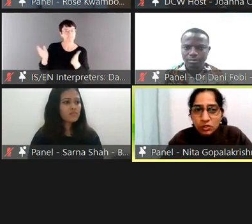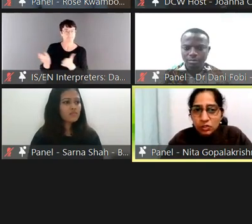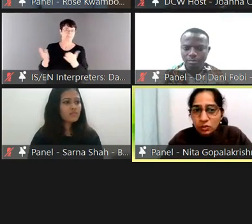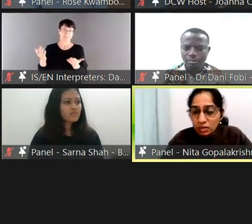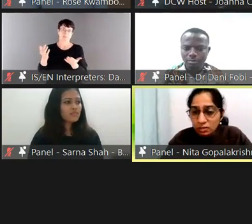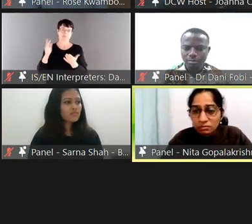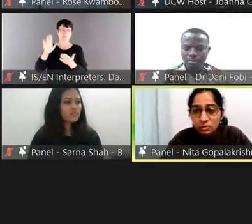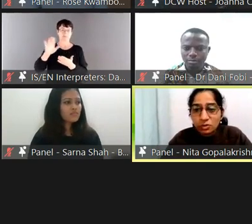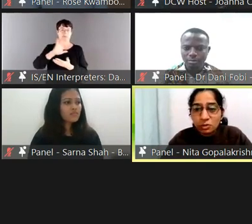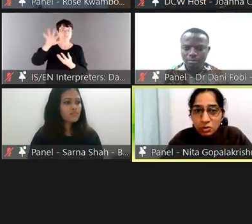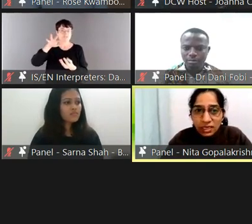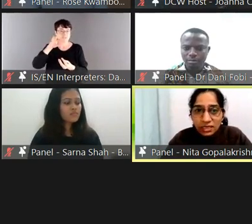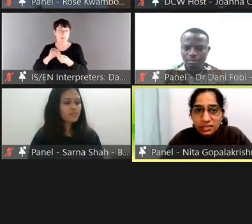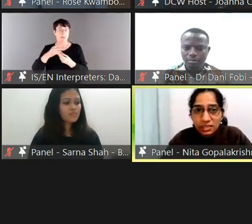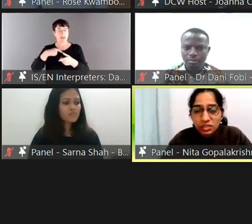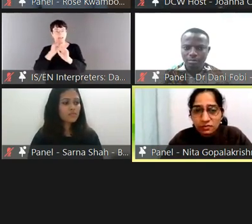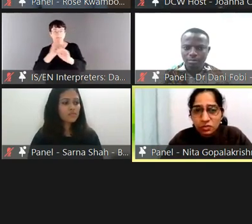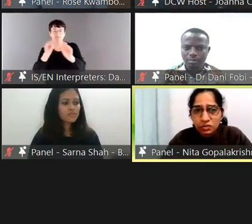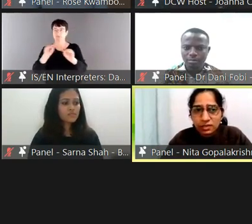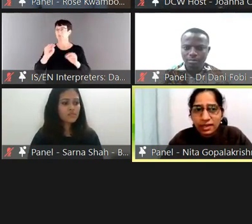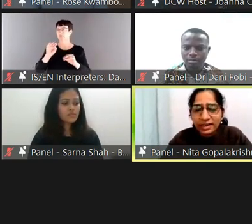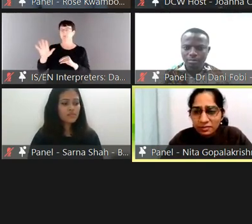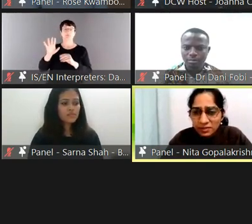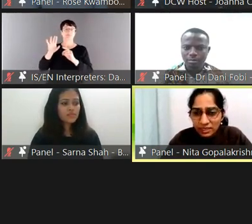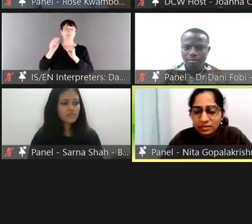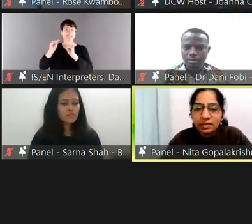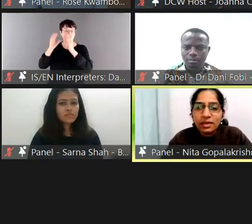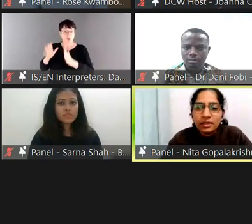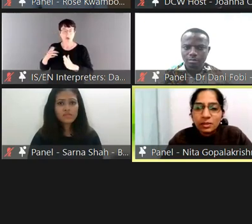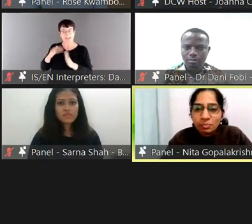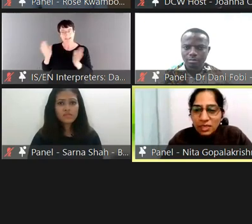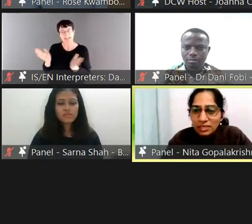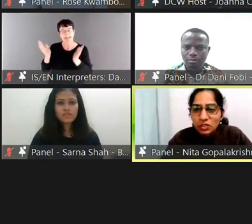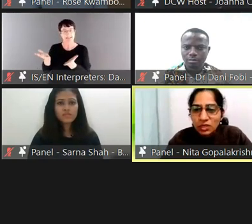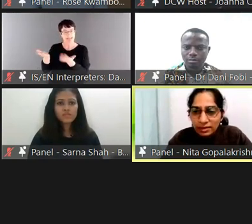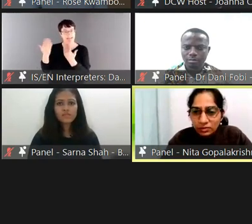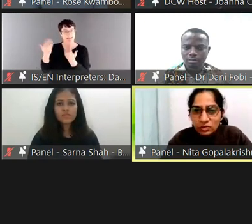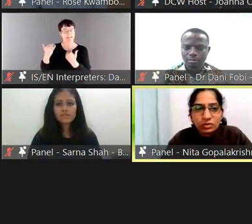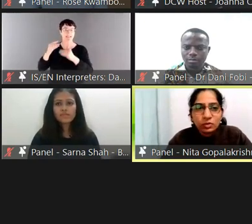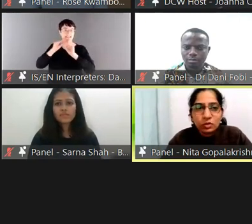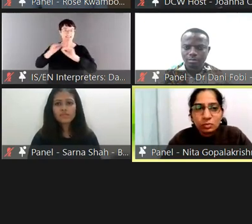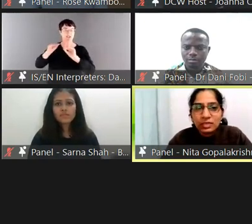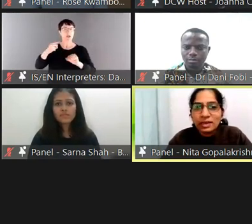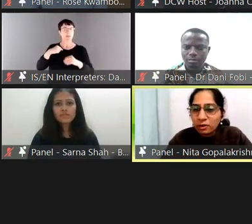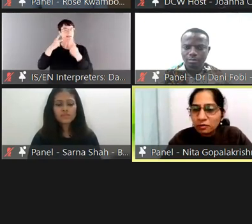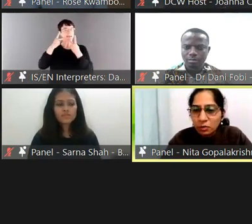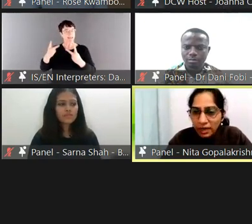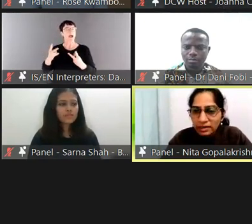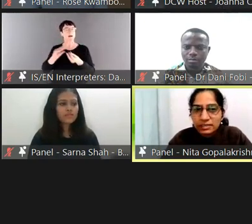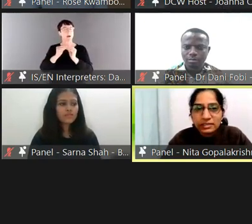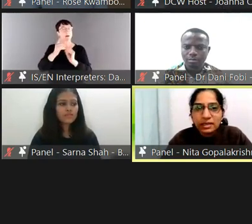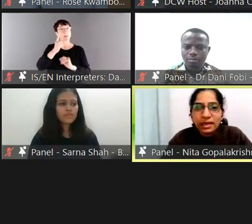and teachers to learn, to communicate and teach deaf children, I have seen the biggest challenge to be the lack